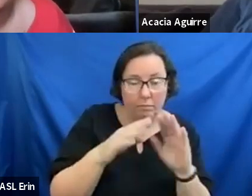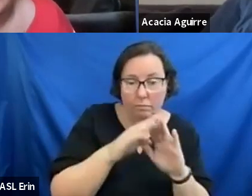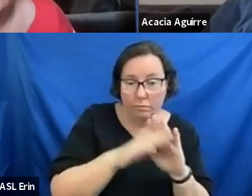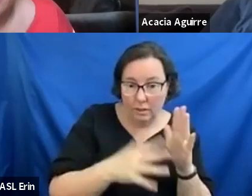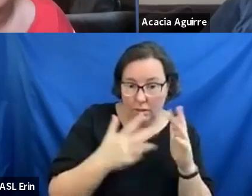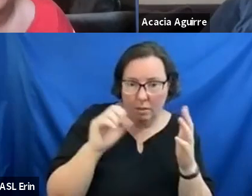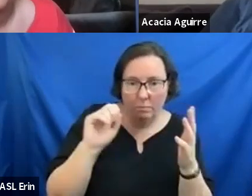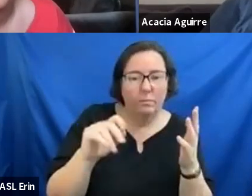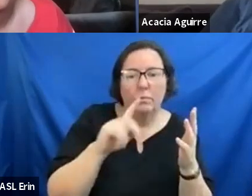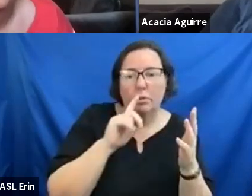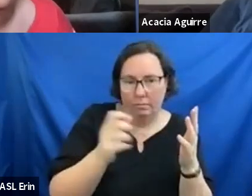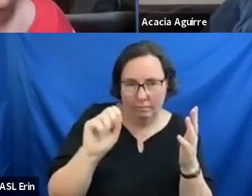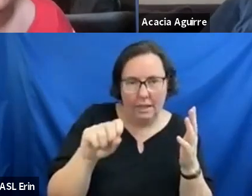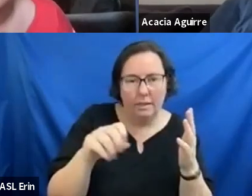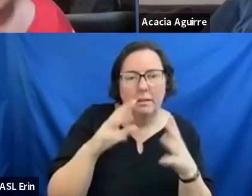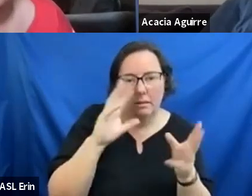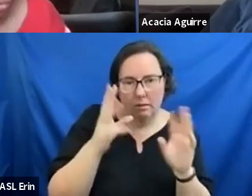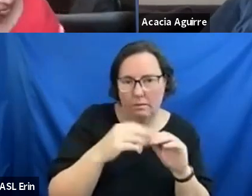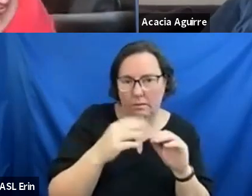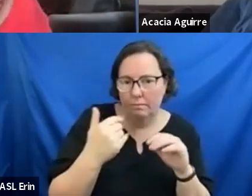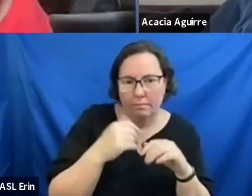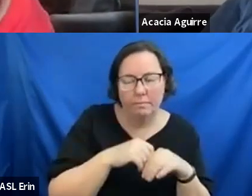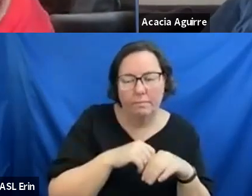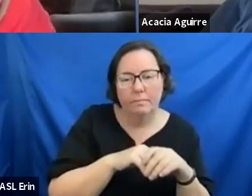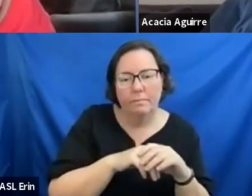go through those as well.